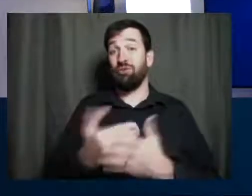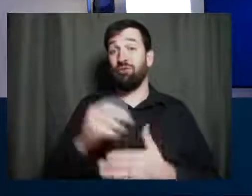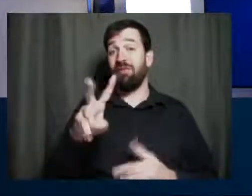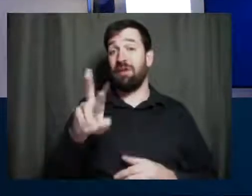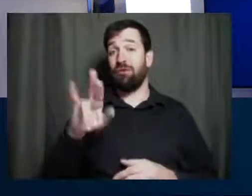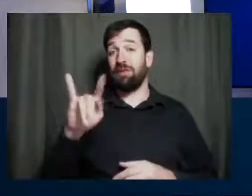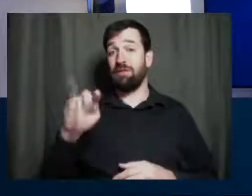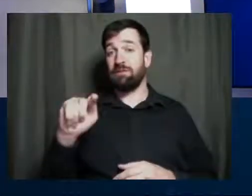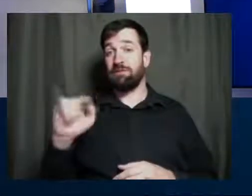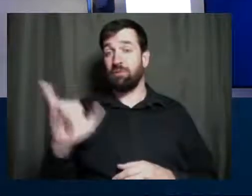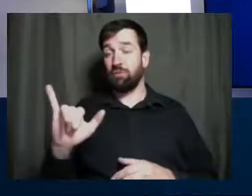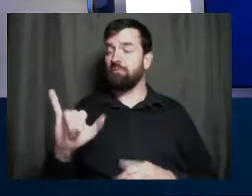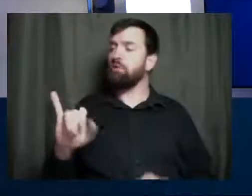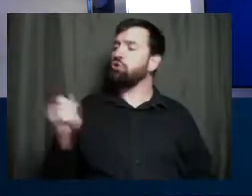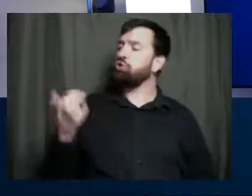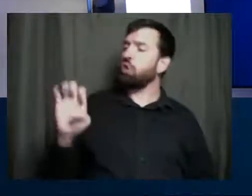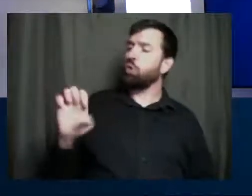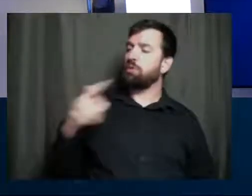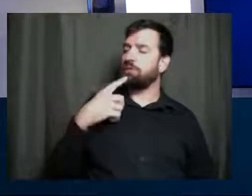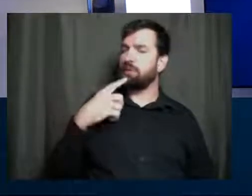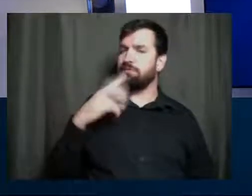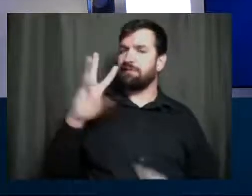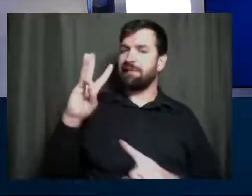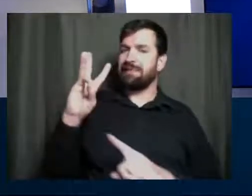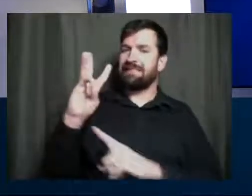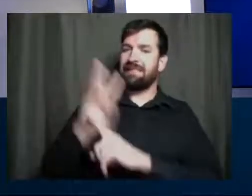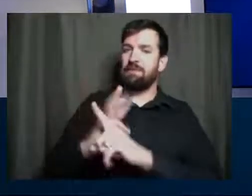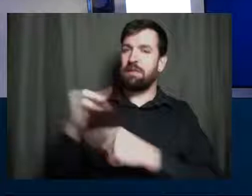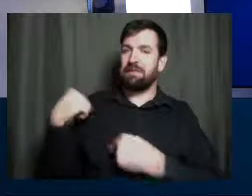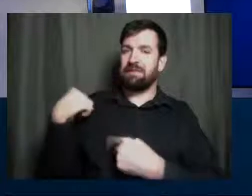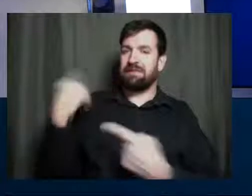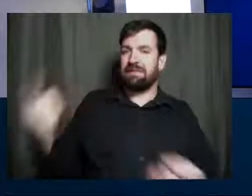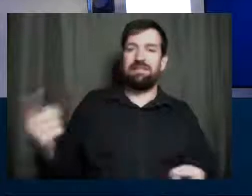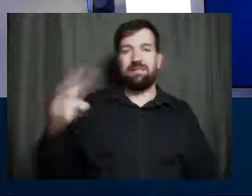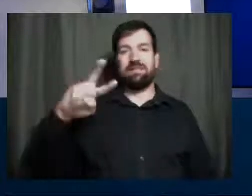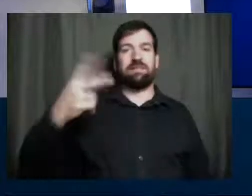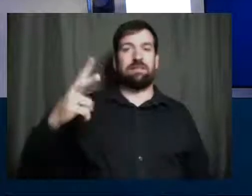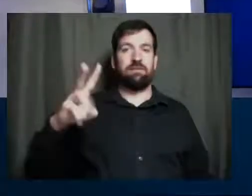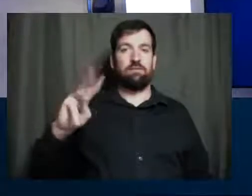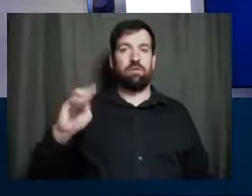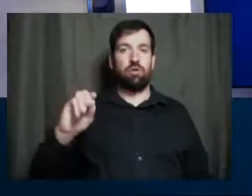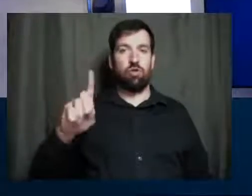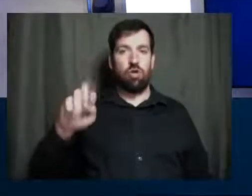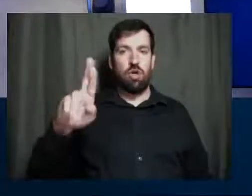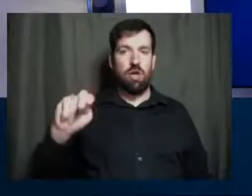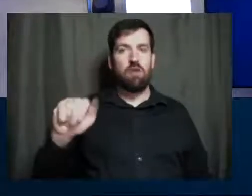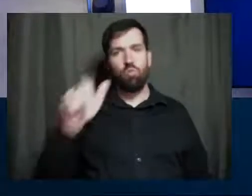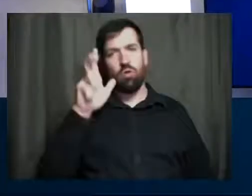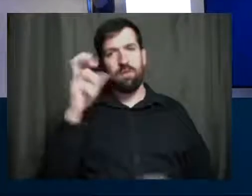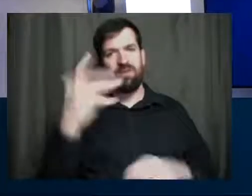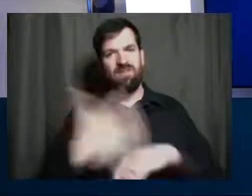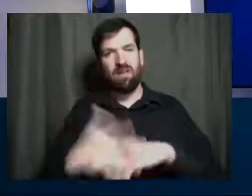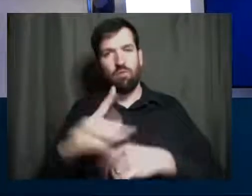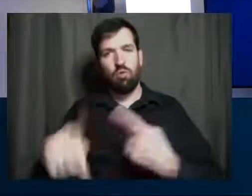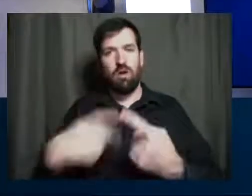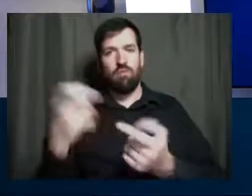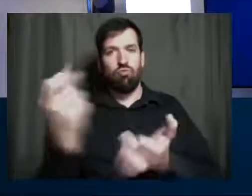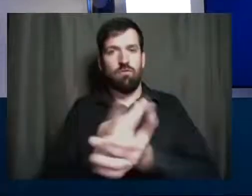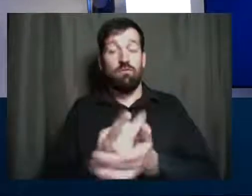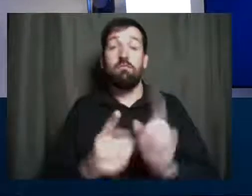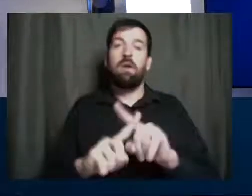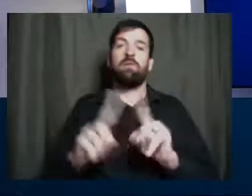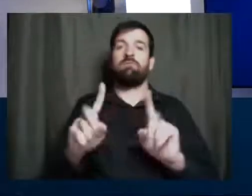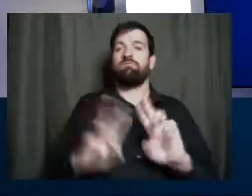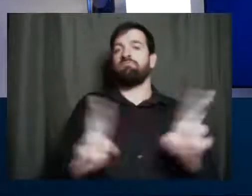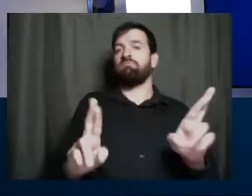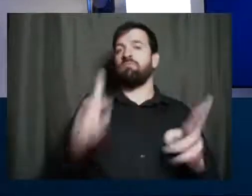months out from her second Moderna, so I will be available when approved, she says, but she's also due to get her mammogram in about a month. And